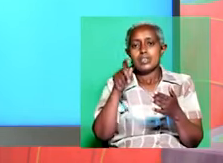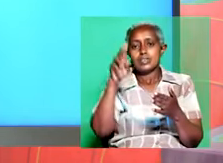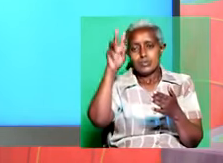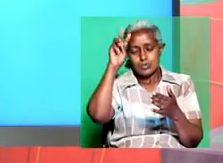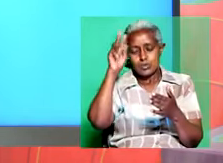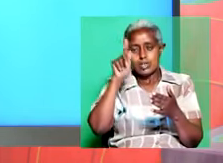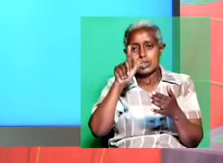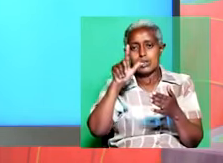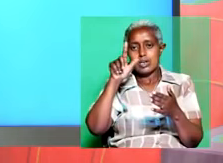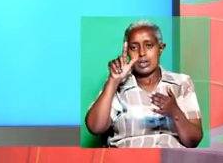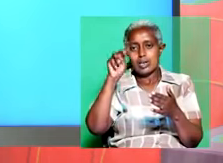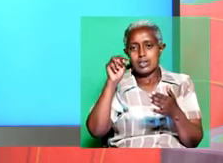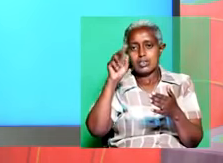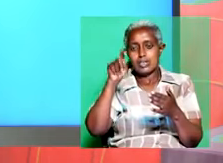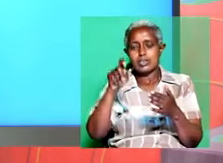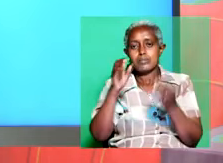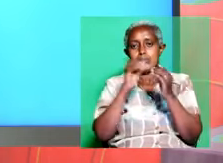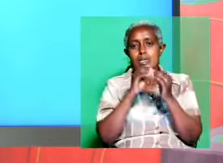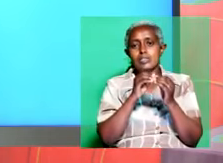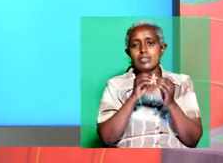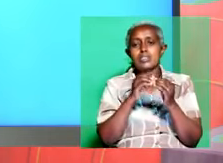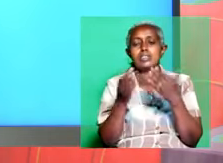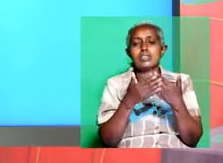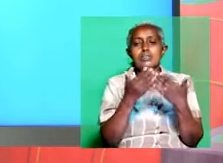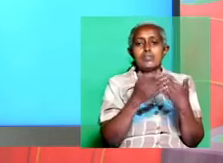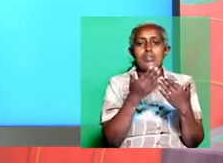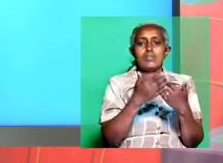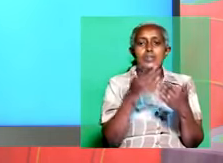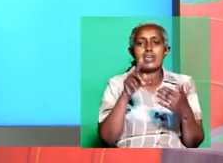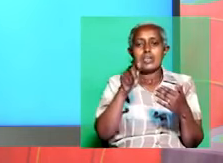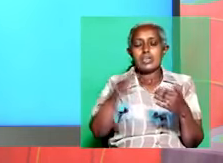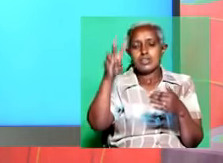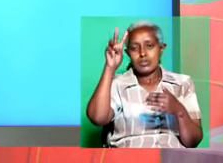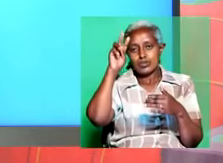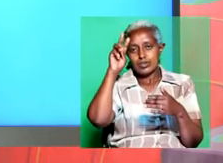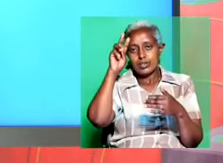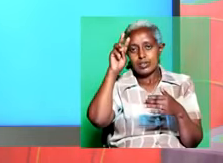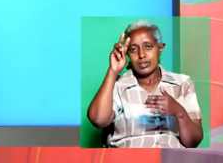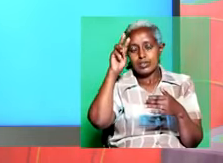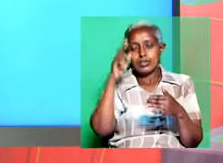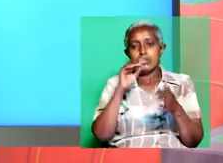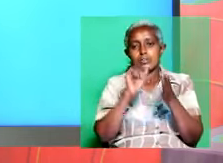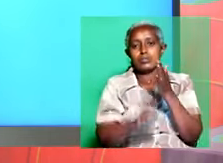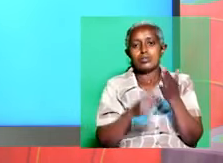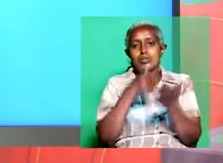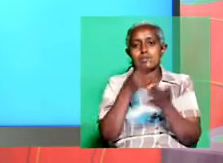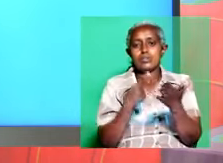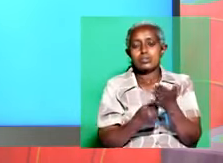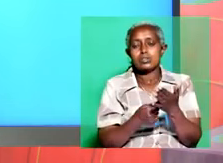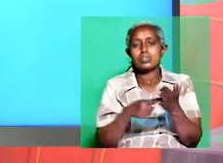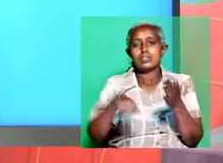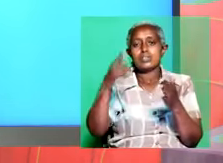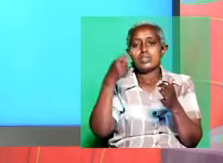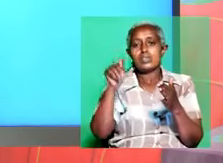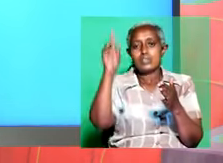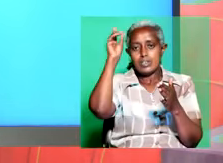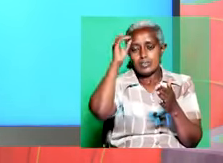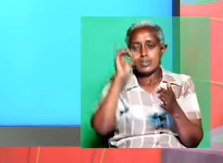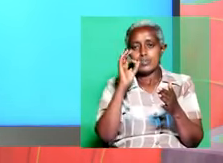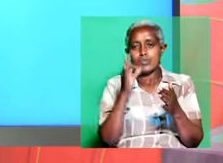squared ln x plus, when you simplify this, you get x squared. So this it is the derivative